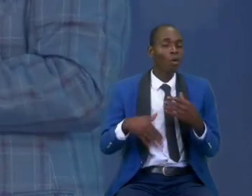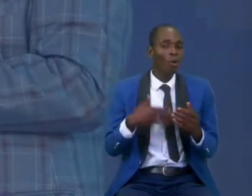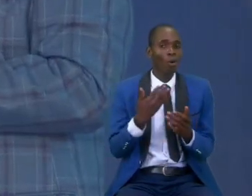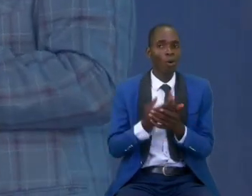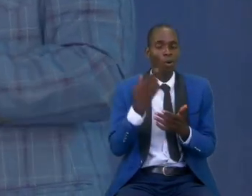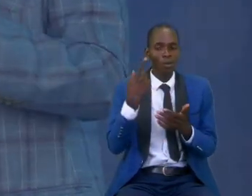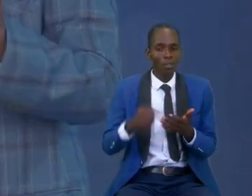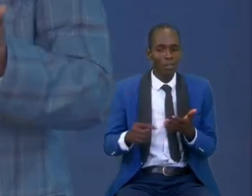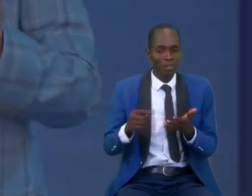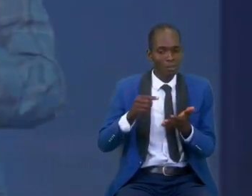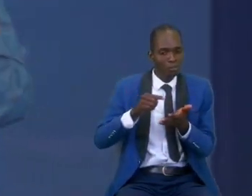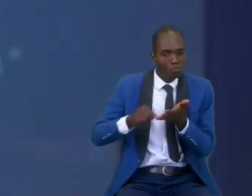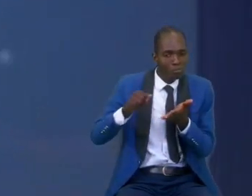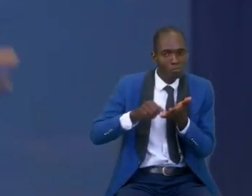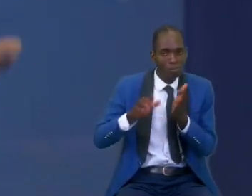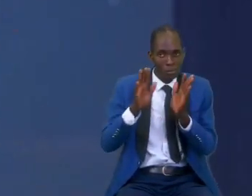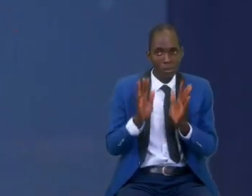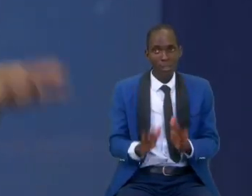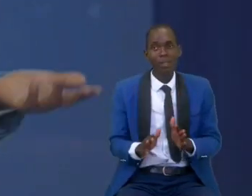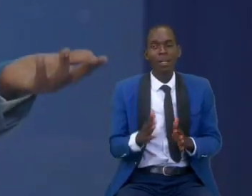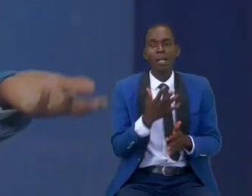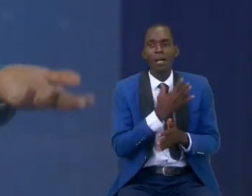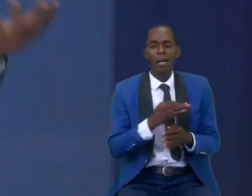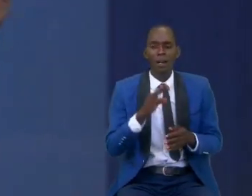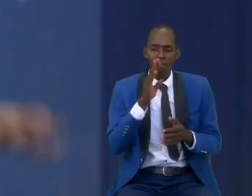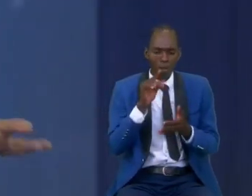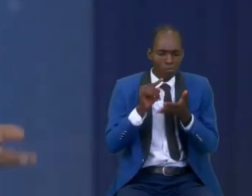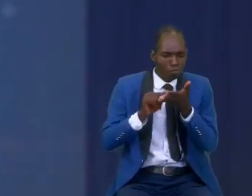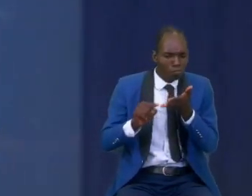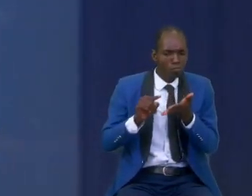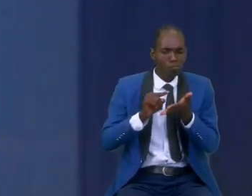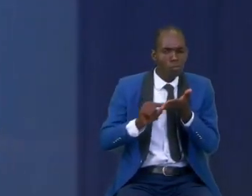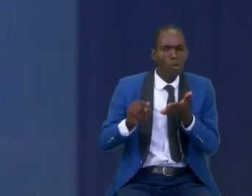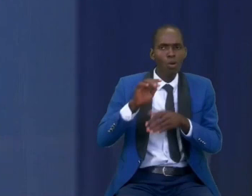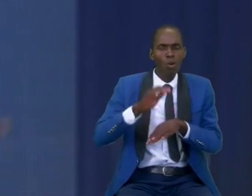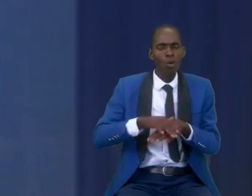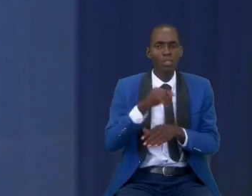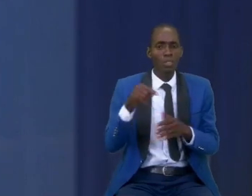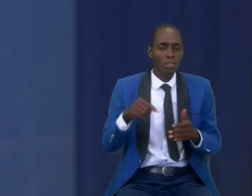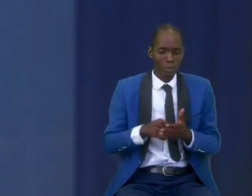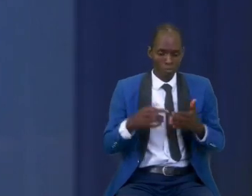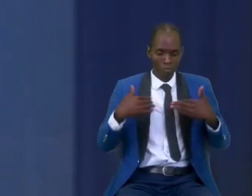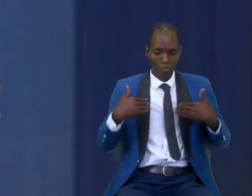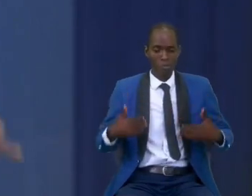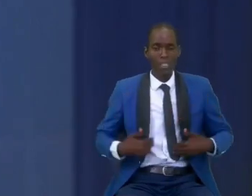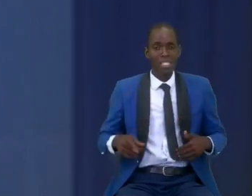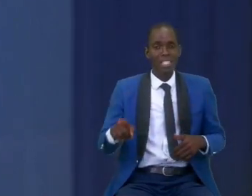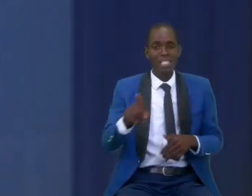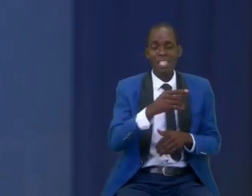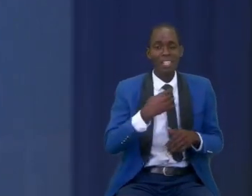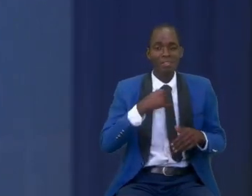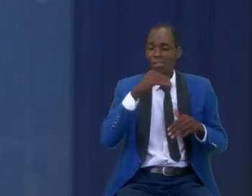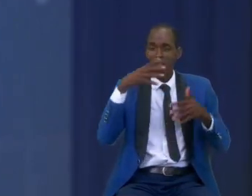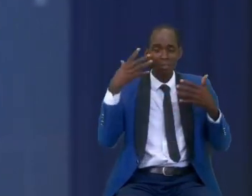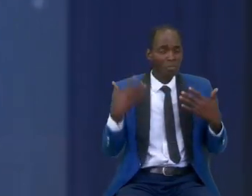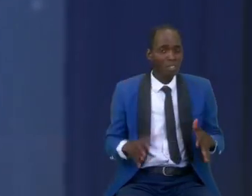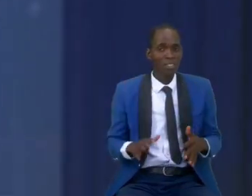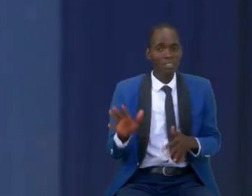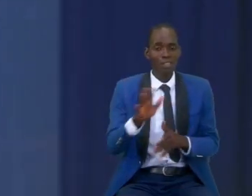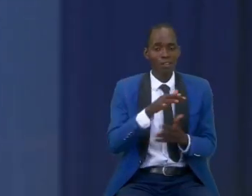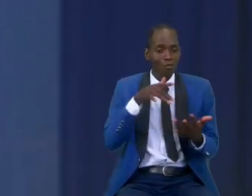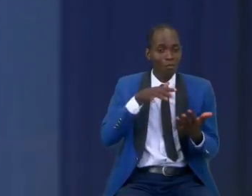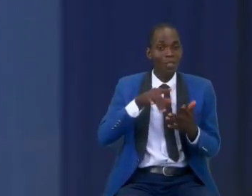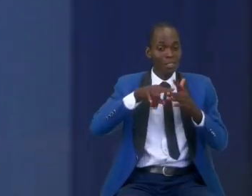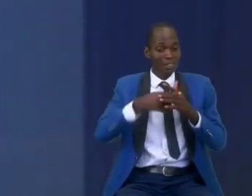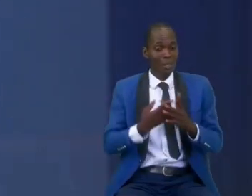single body, they have not finished their study. They started before we were born, and they are still here, and they study night